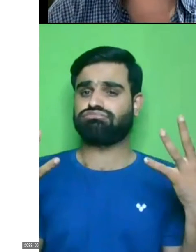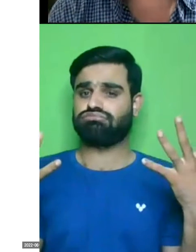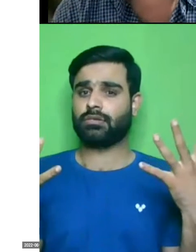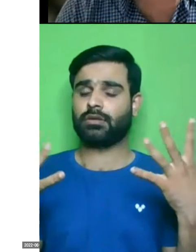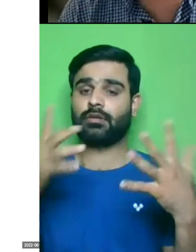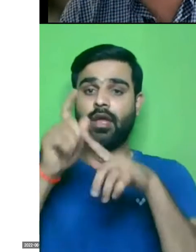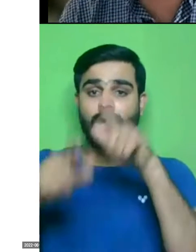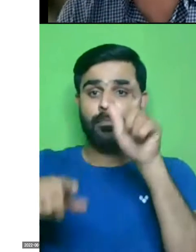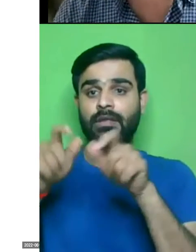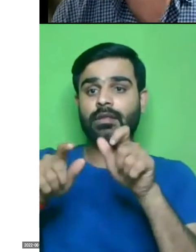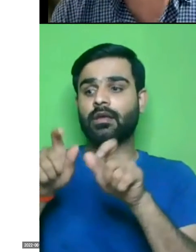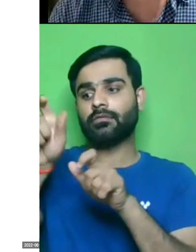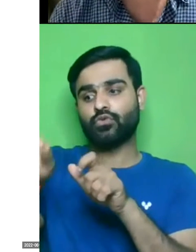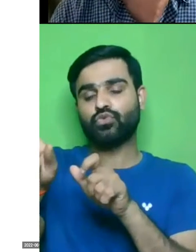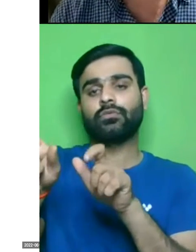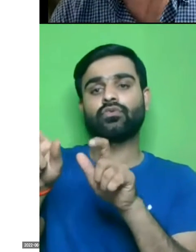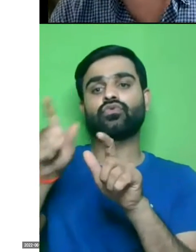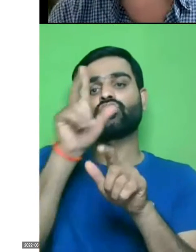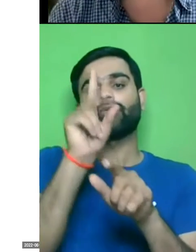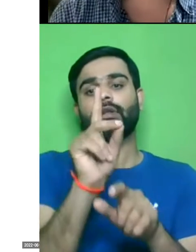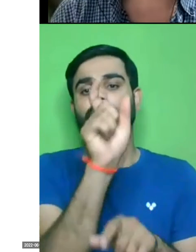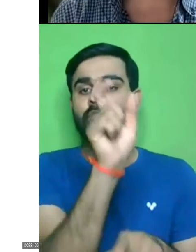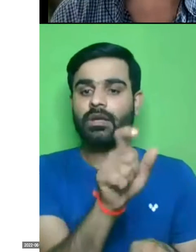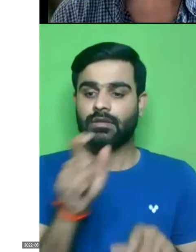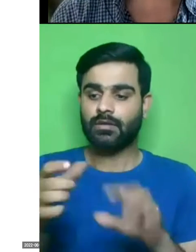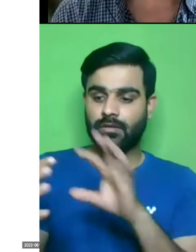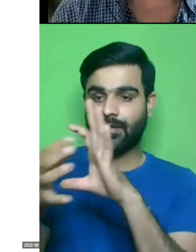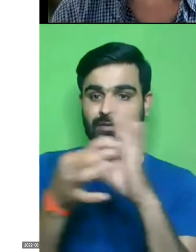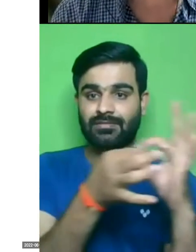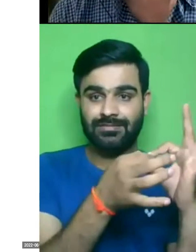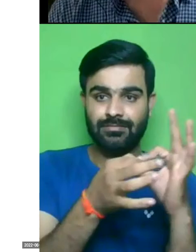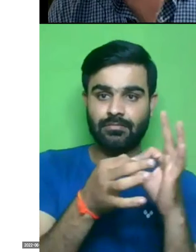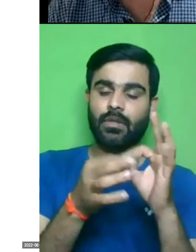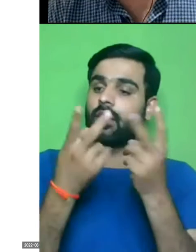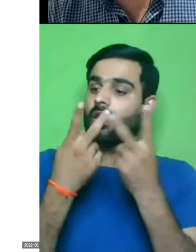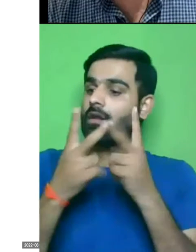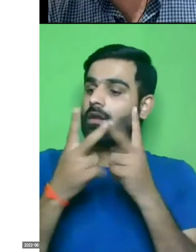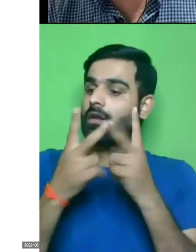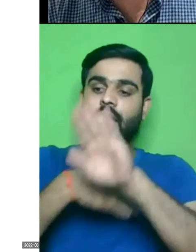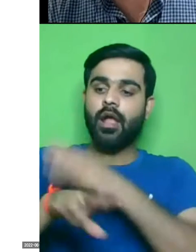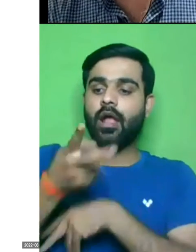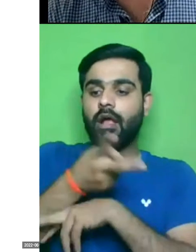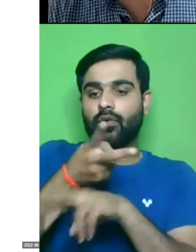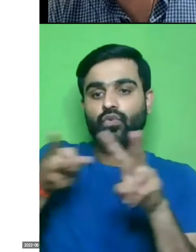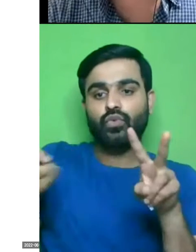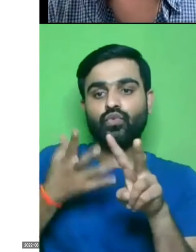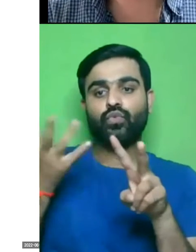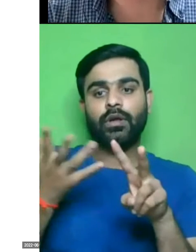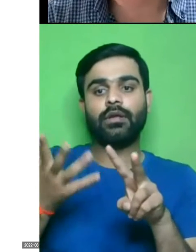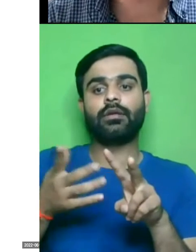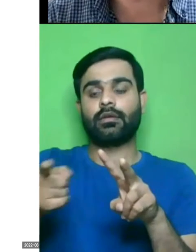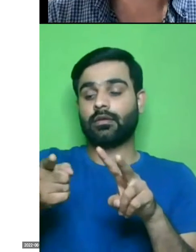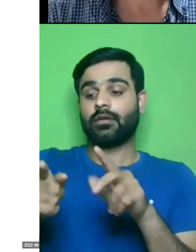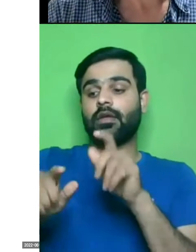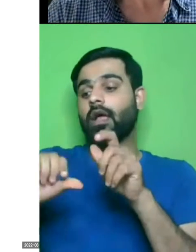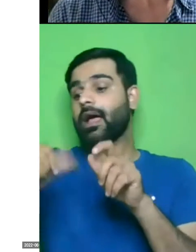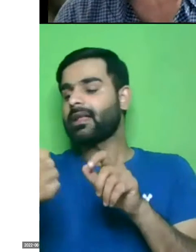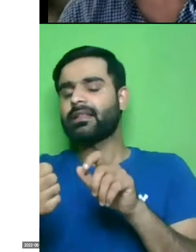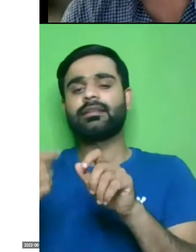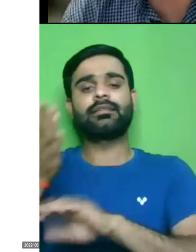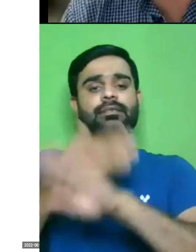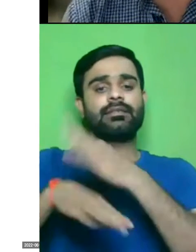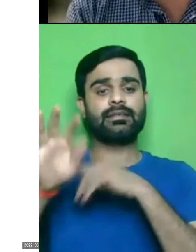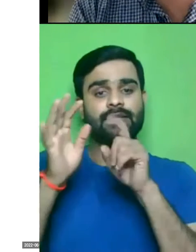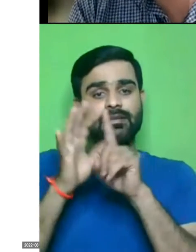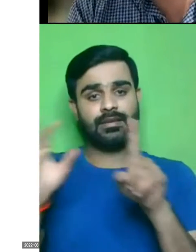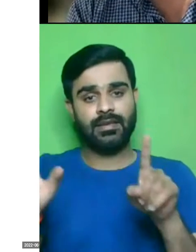to person, based on the type of disability and also based on the degree of disability,